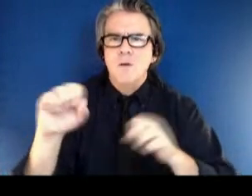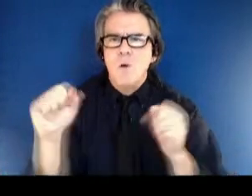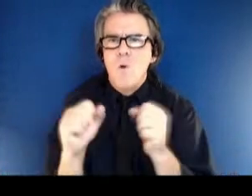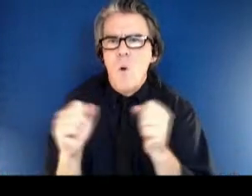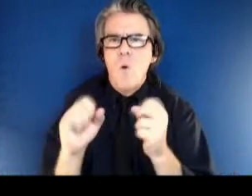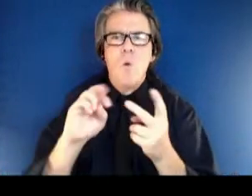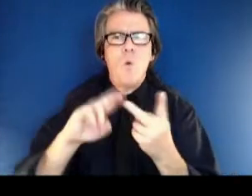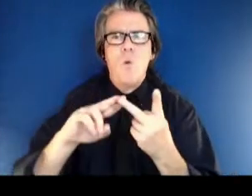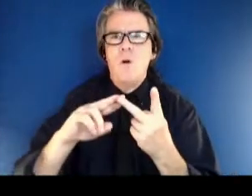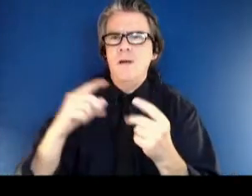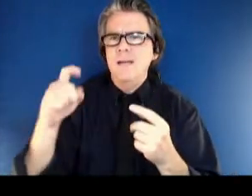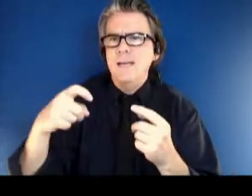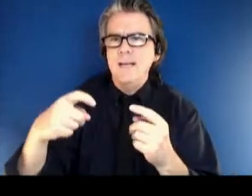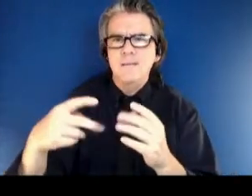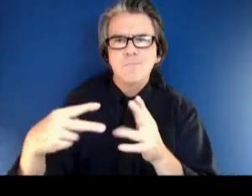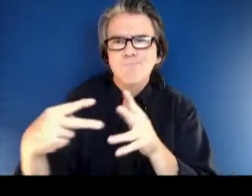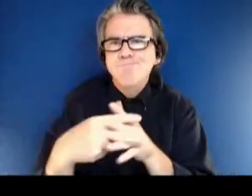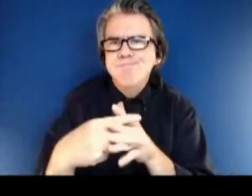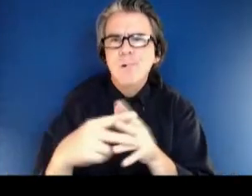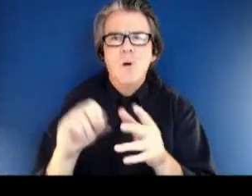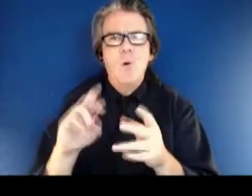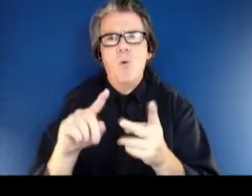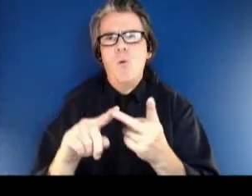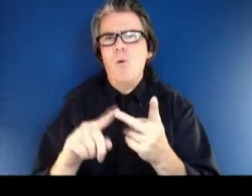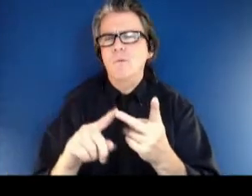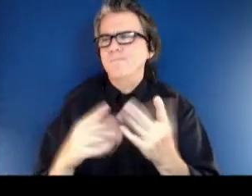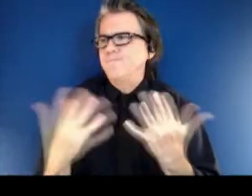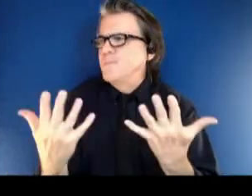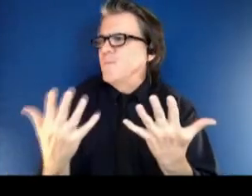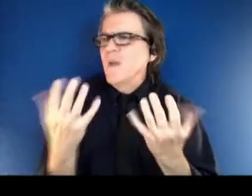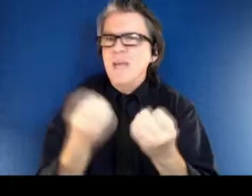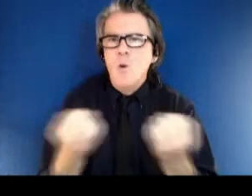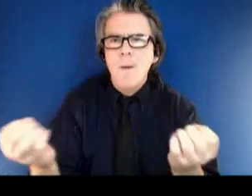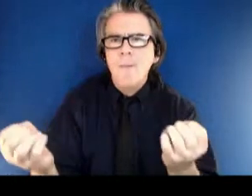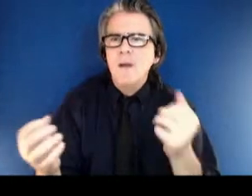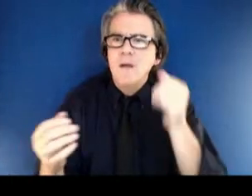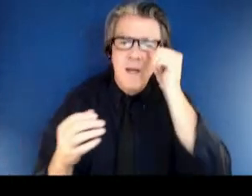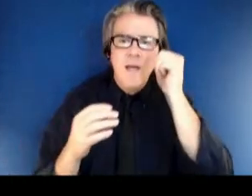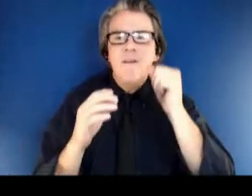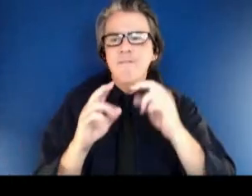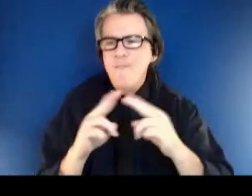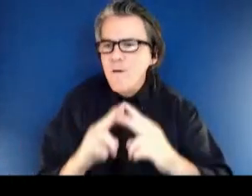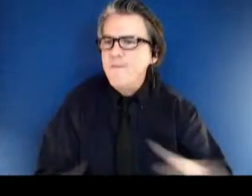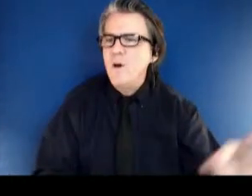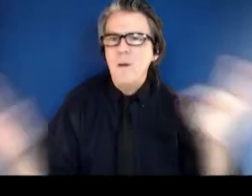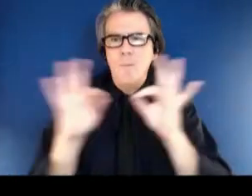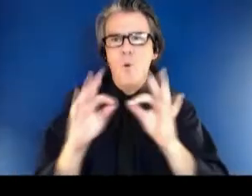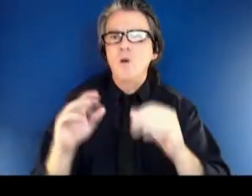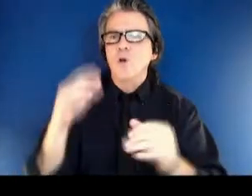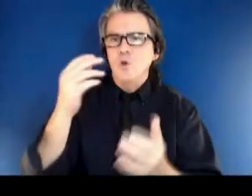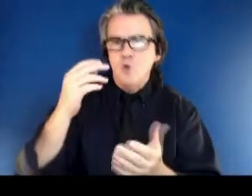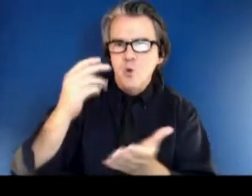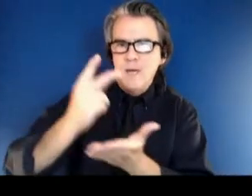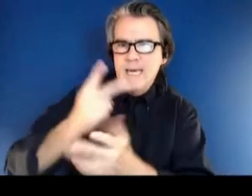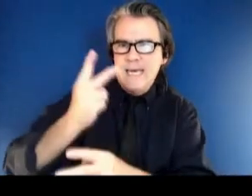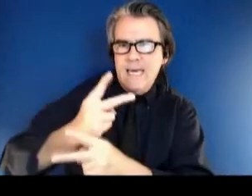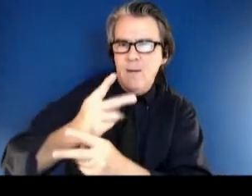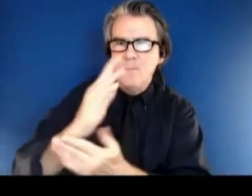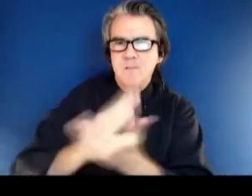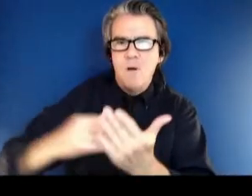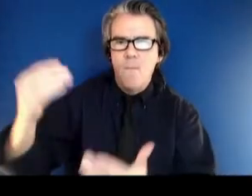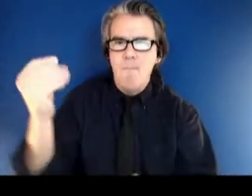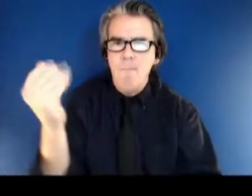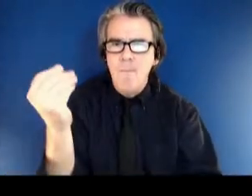fresh batteries, first aid supplies, and cash. Keep facial coverings and hand sanitizers available in there as well. And